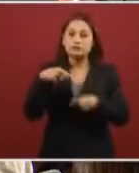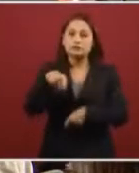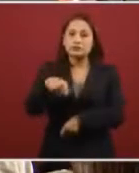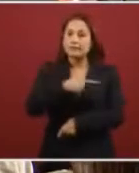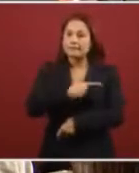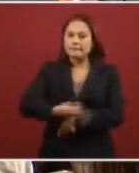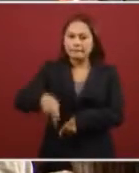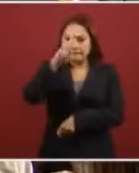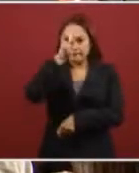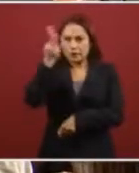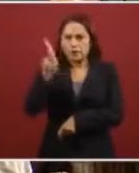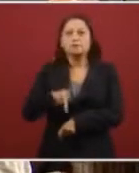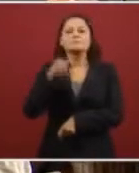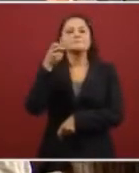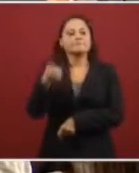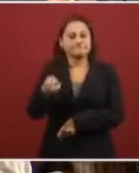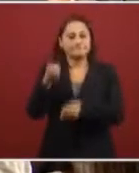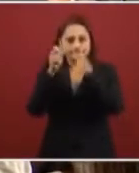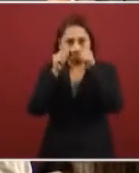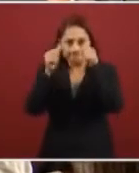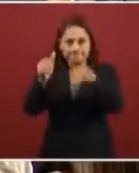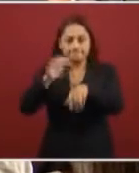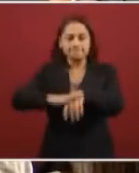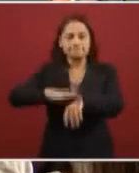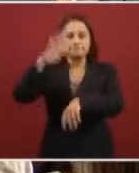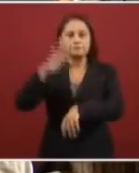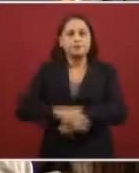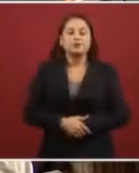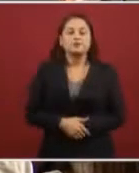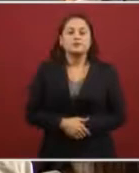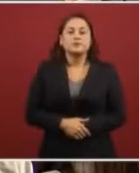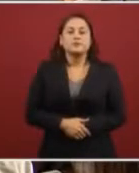this week, vienen de